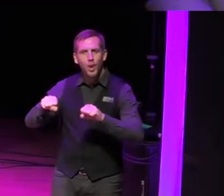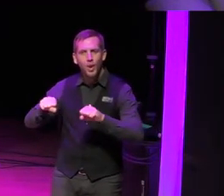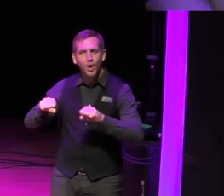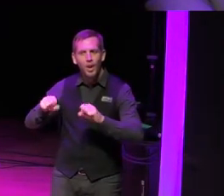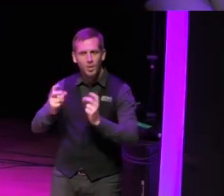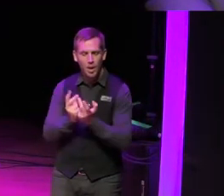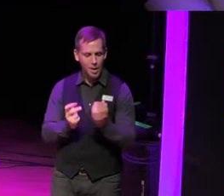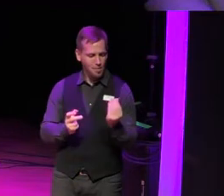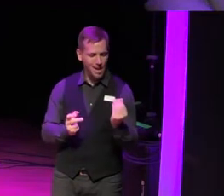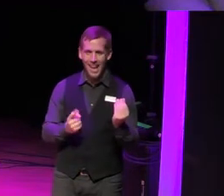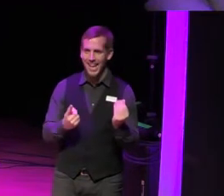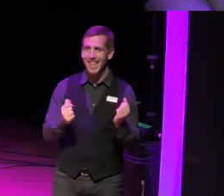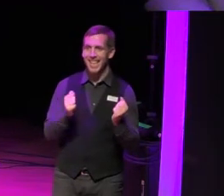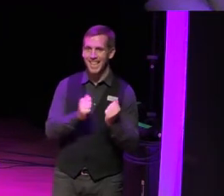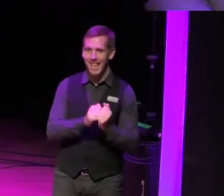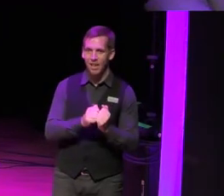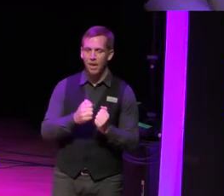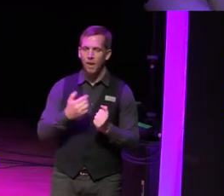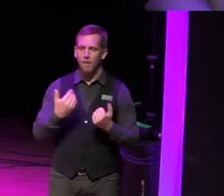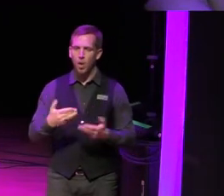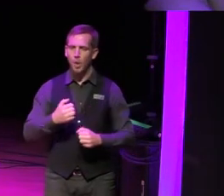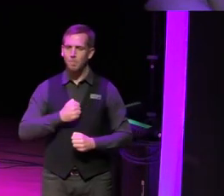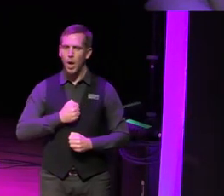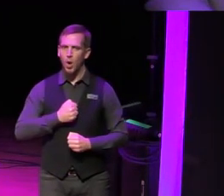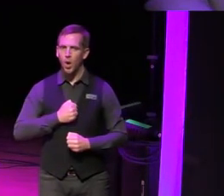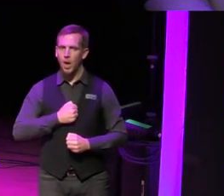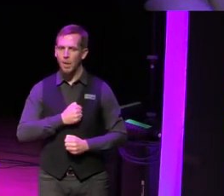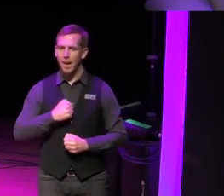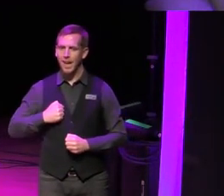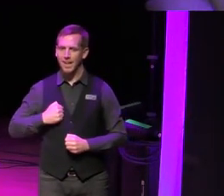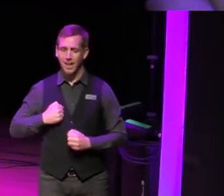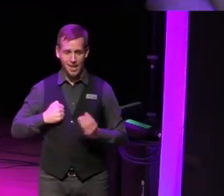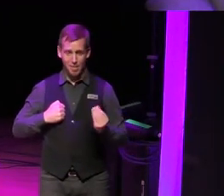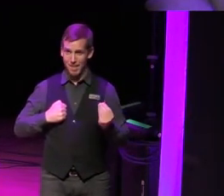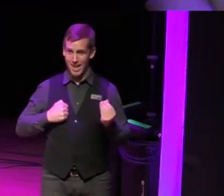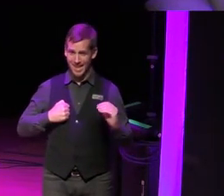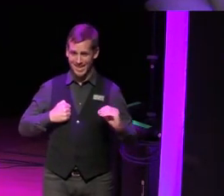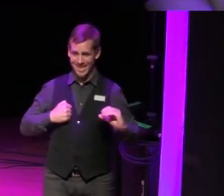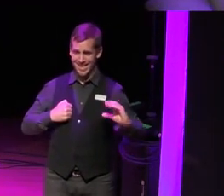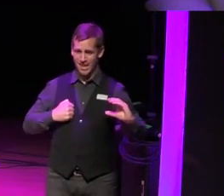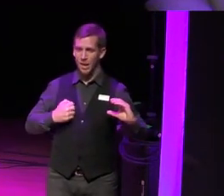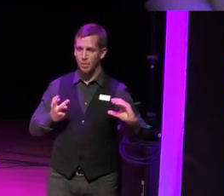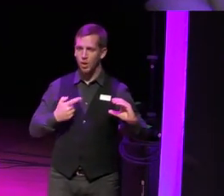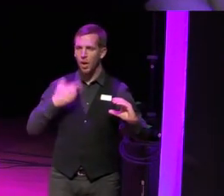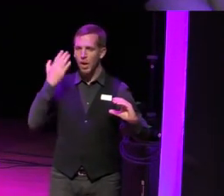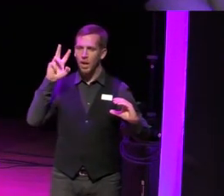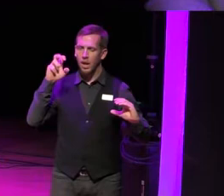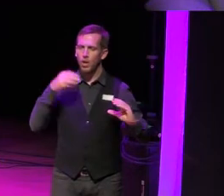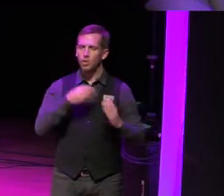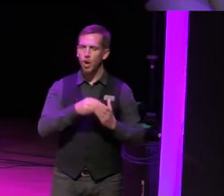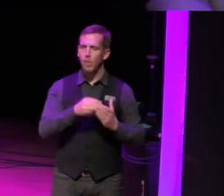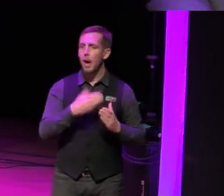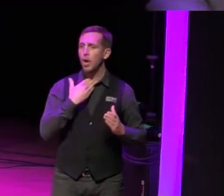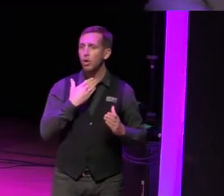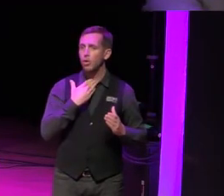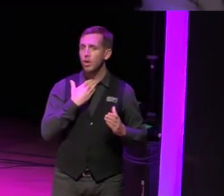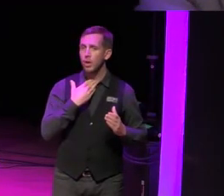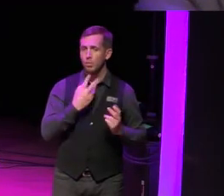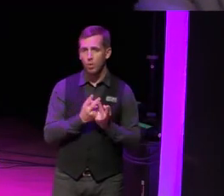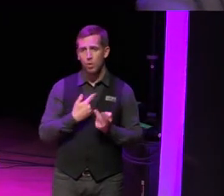means to stay in power, because with the money they accumulate, they will buy votes and stay in office.